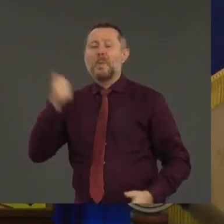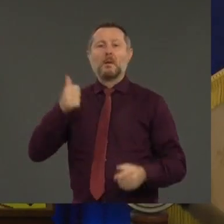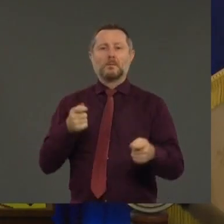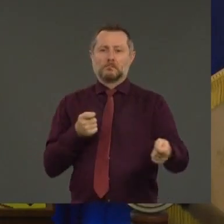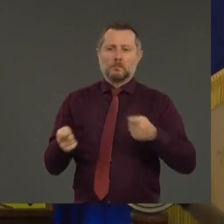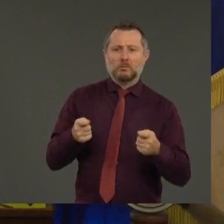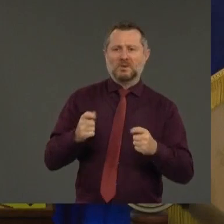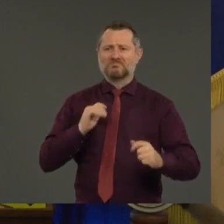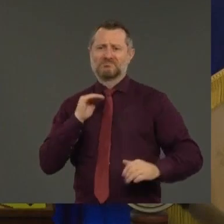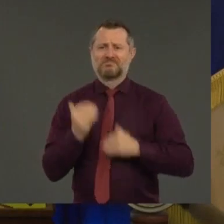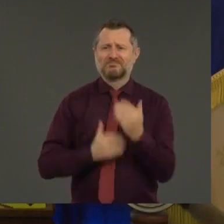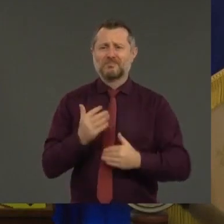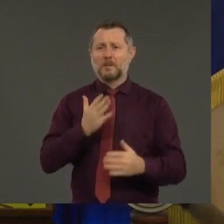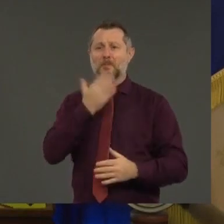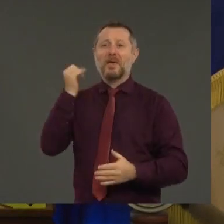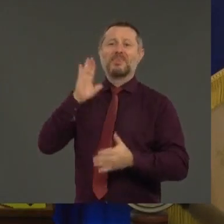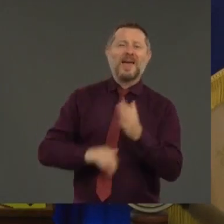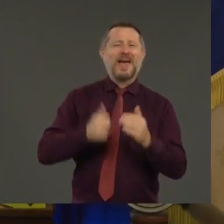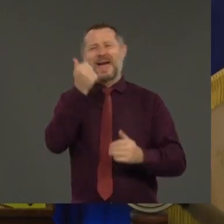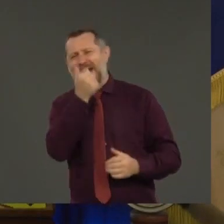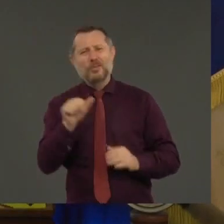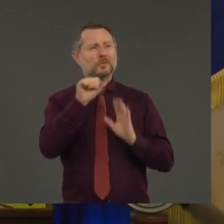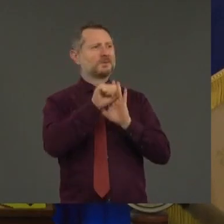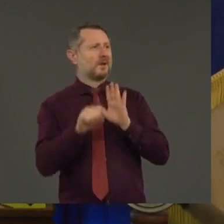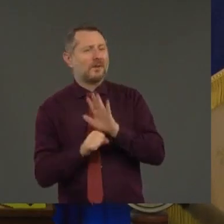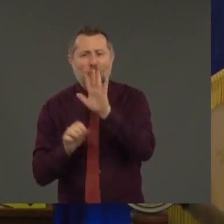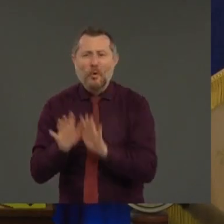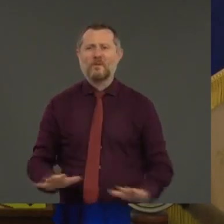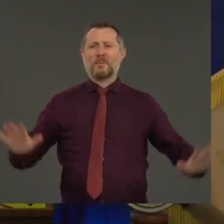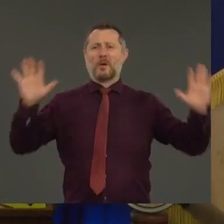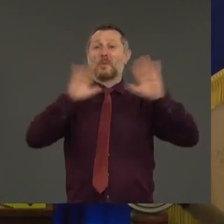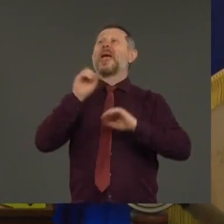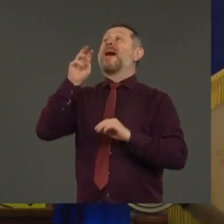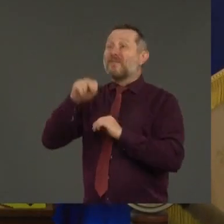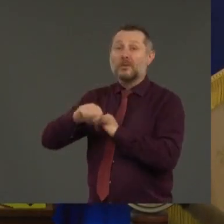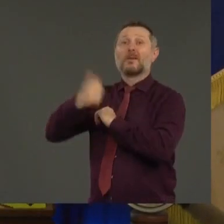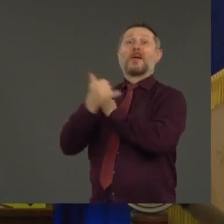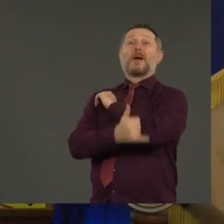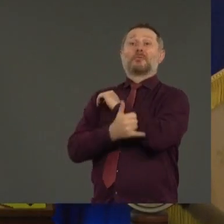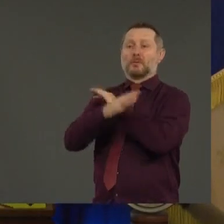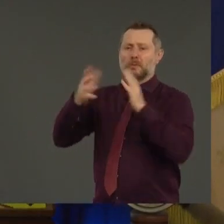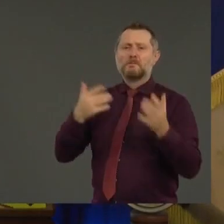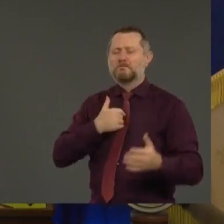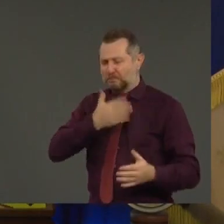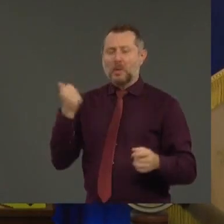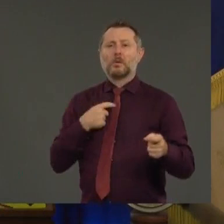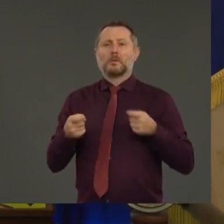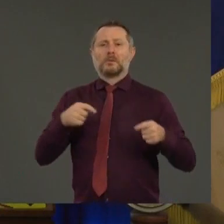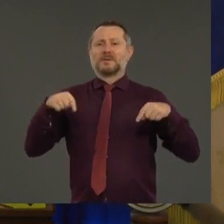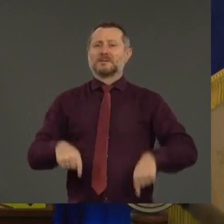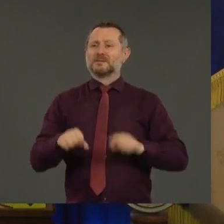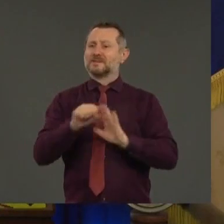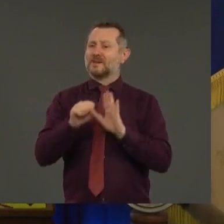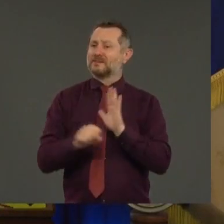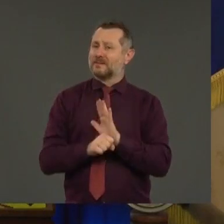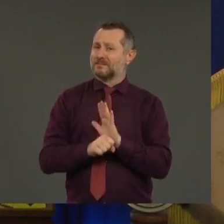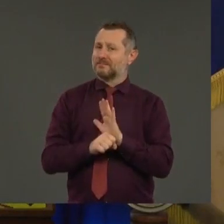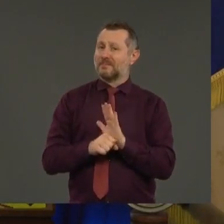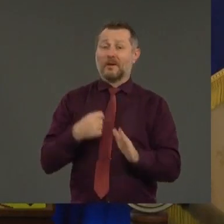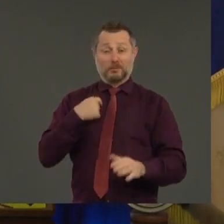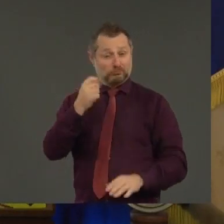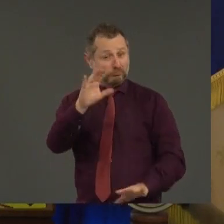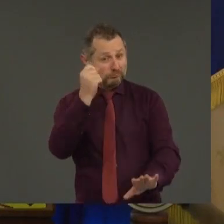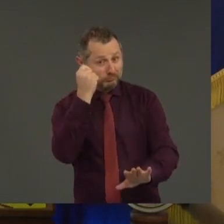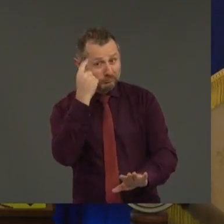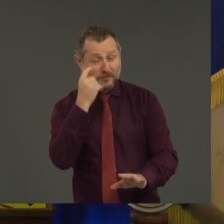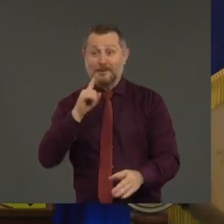virus better than any state in the country and any nation on the globe. Even more, by reducing the infection